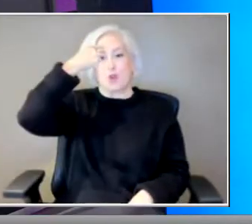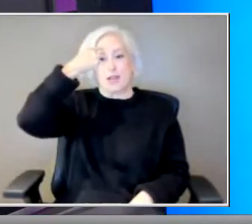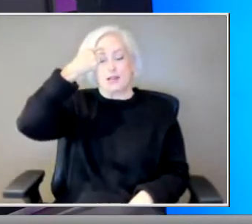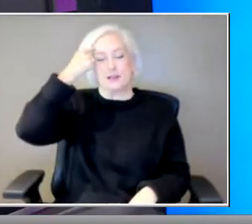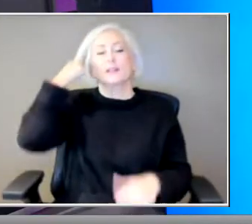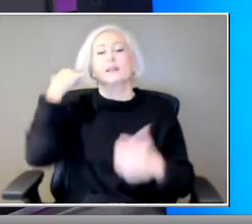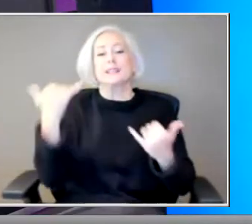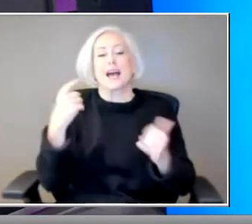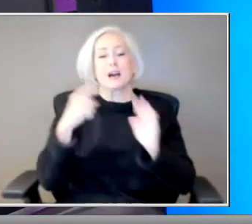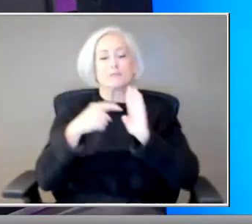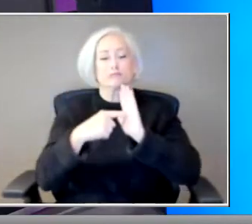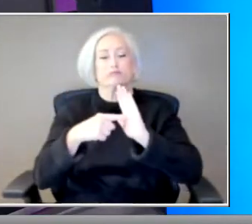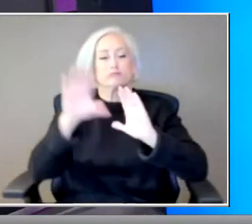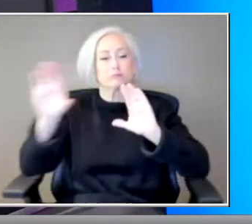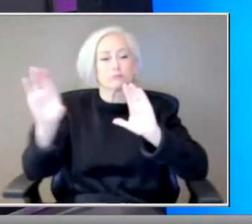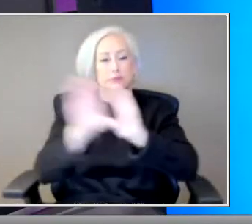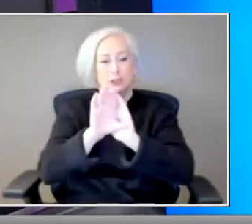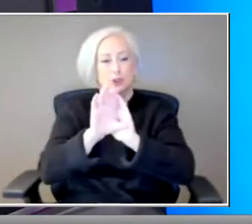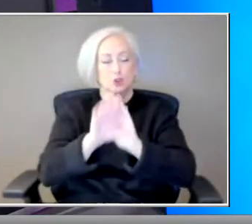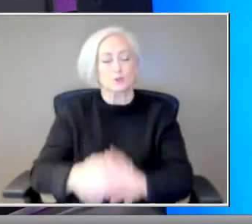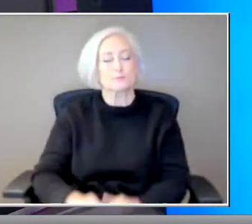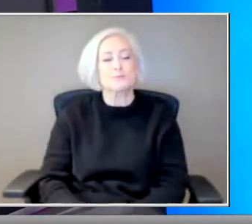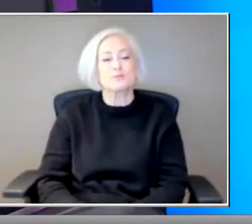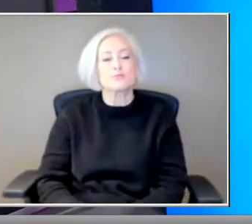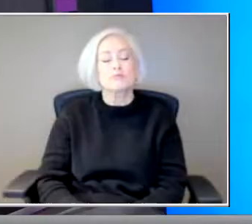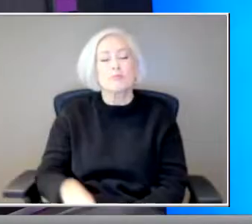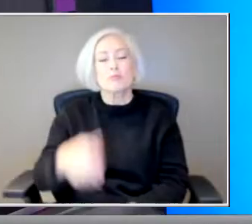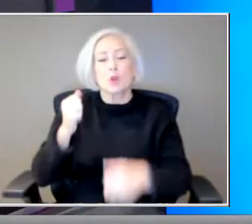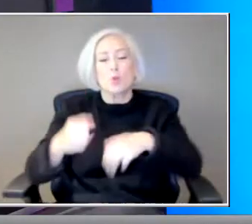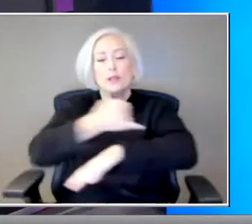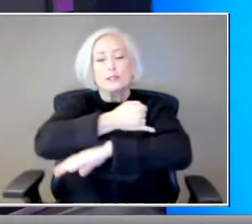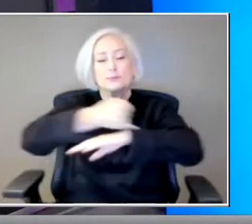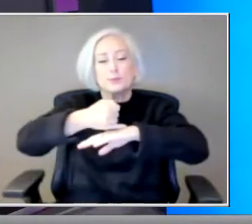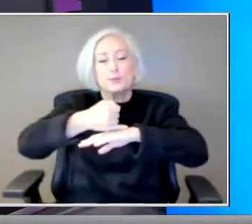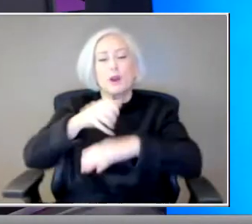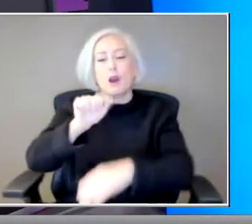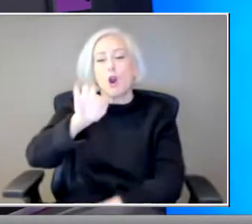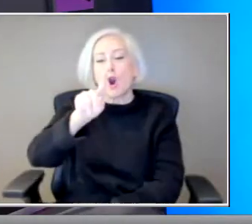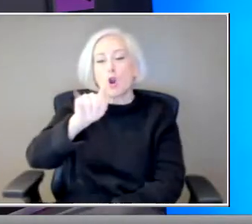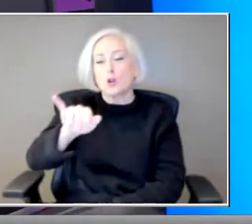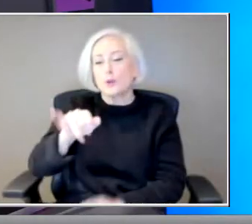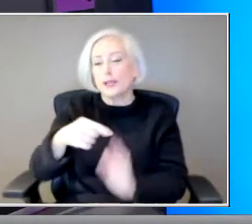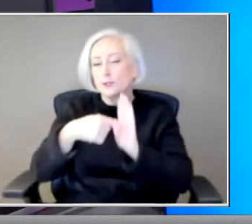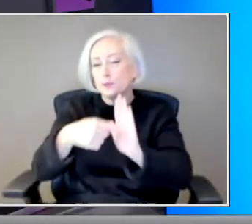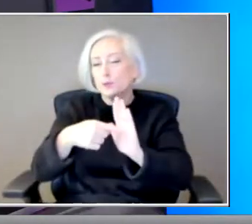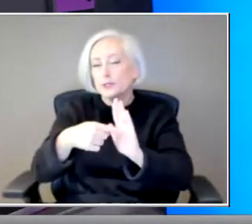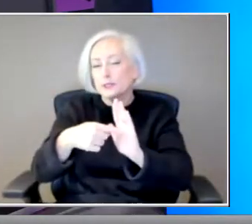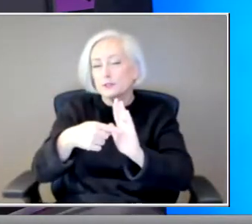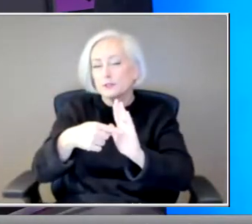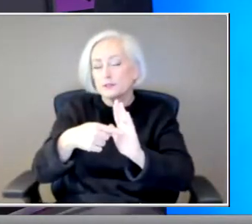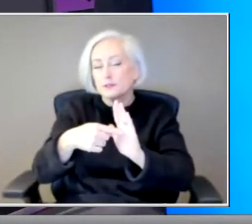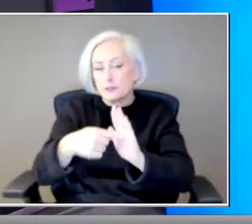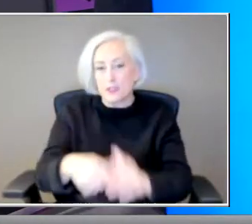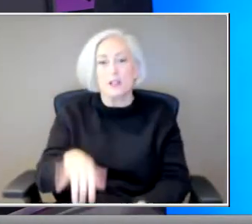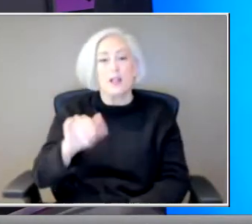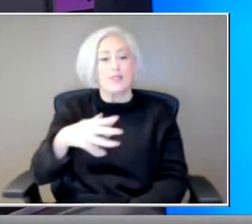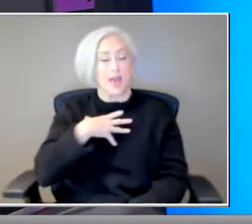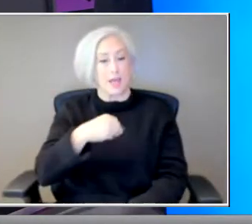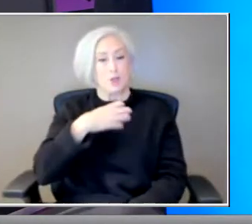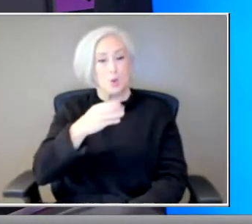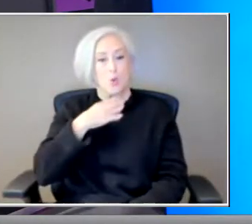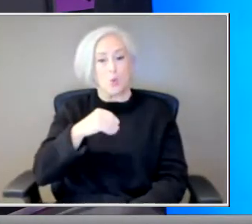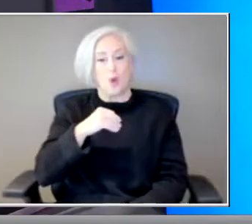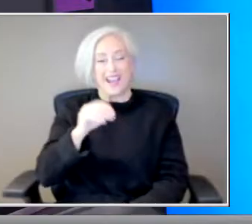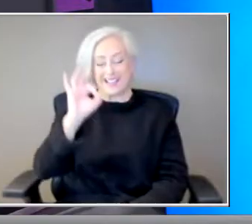1 here. What artery is this that we're looking at? It's right here. So this white spot here is actually, this is the